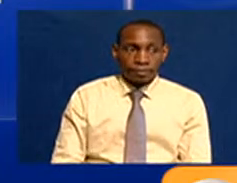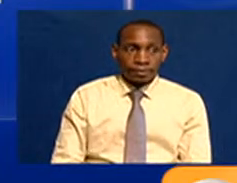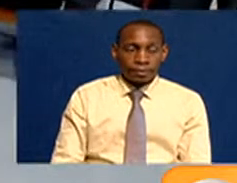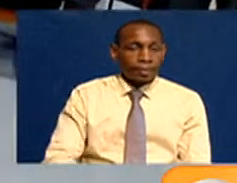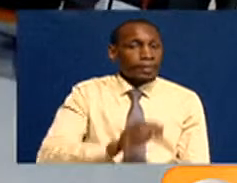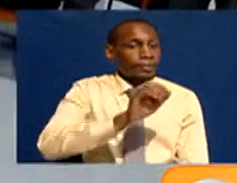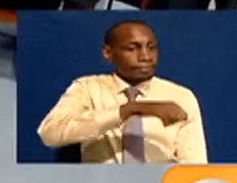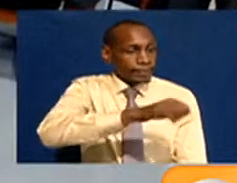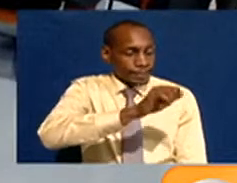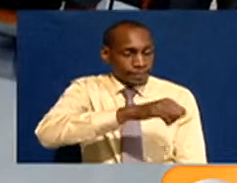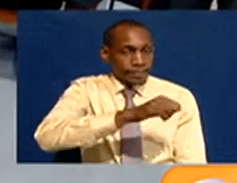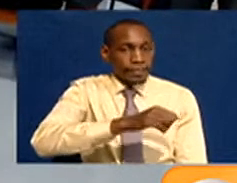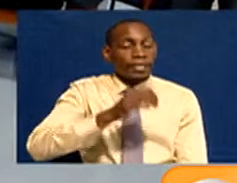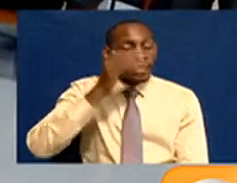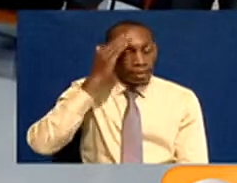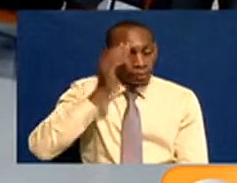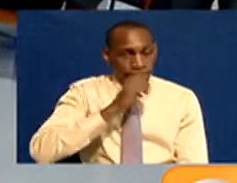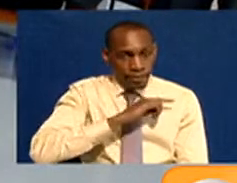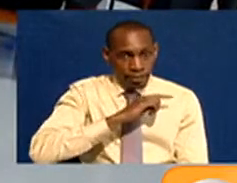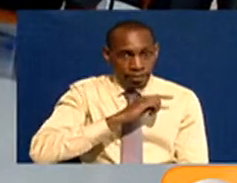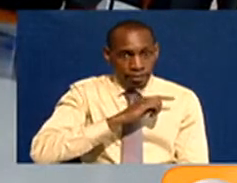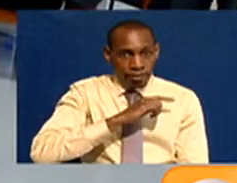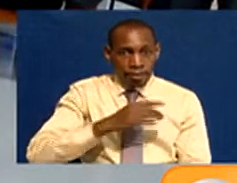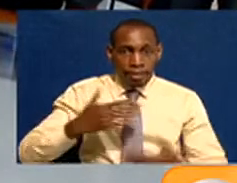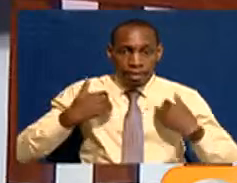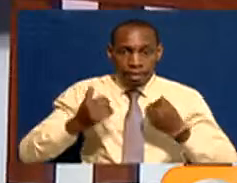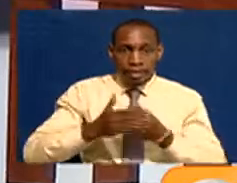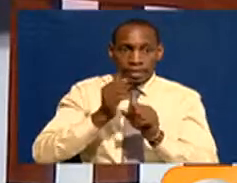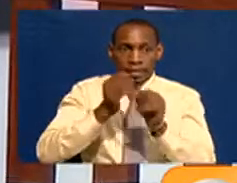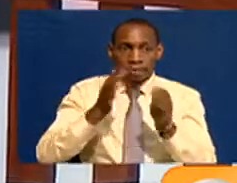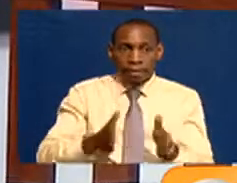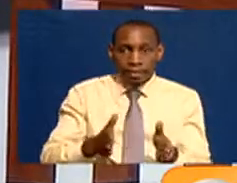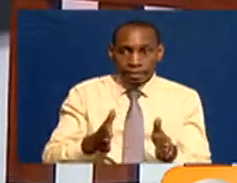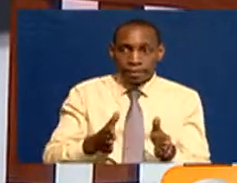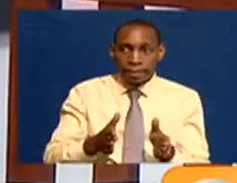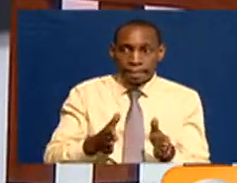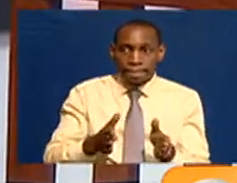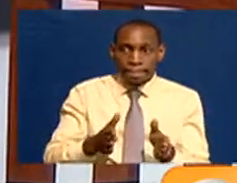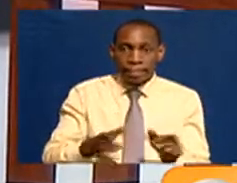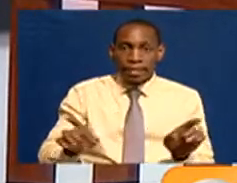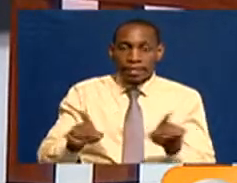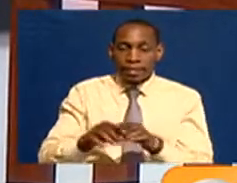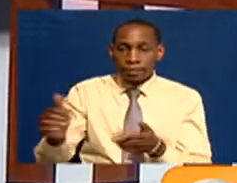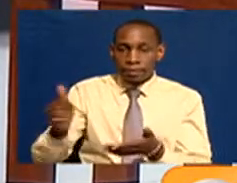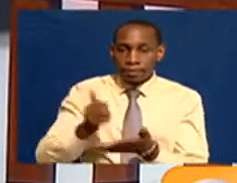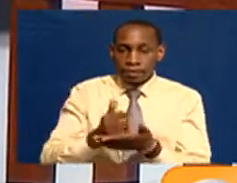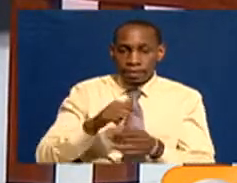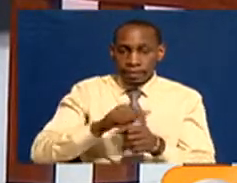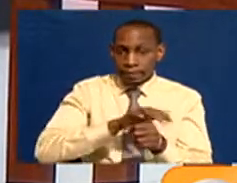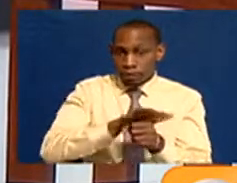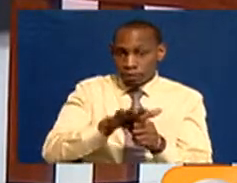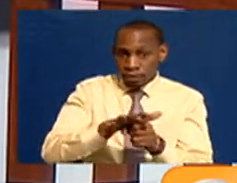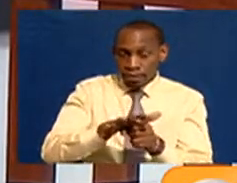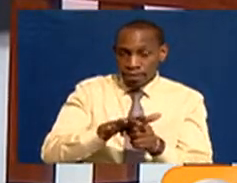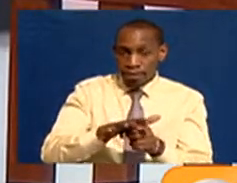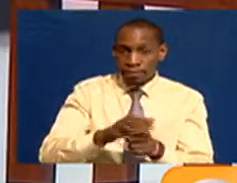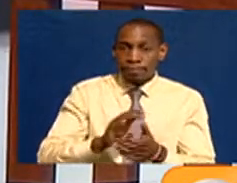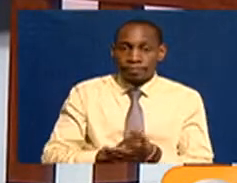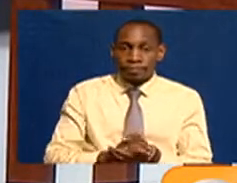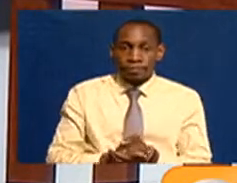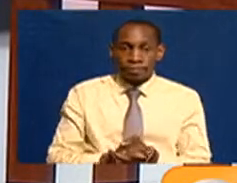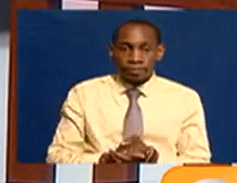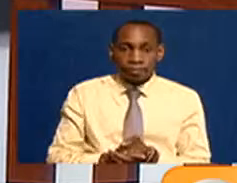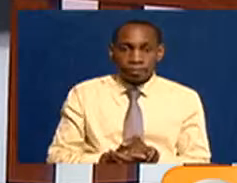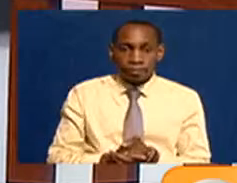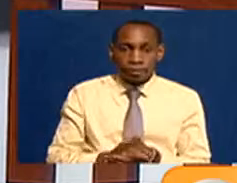Yes, I'm aware of those healthcare workers. And they were employed during COVID. Eh? Mm, correct. COVID was